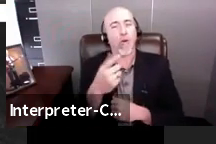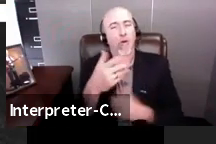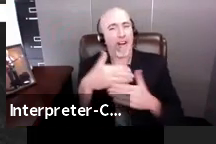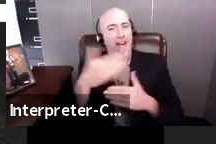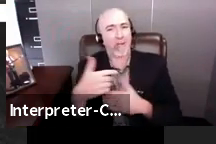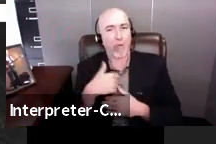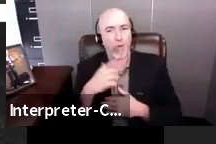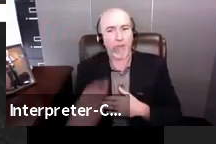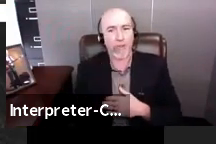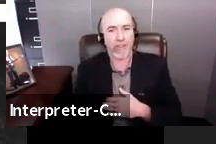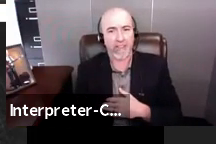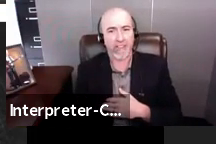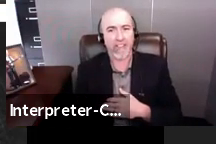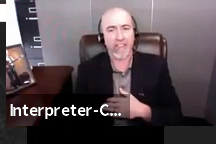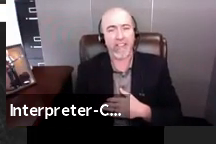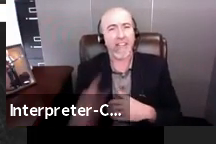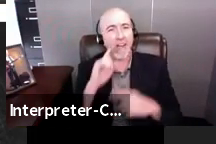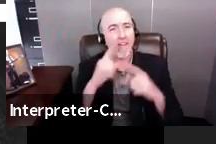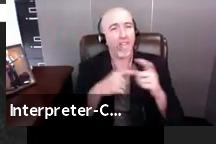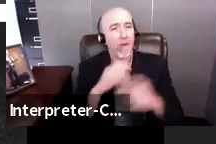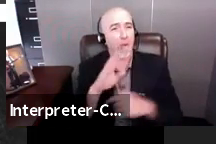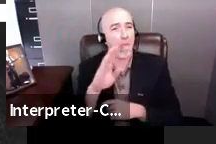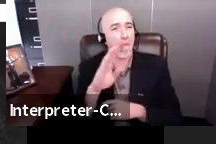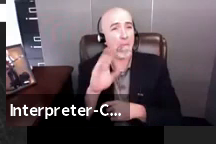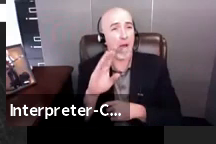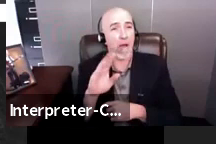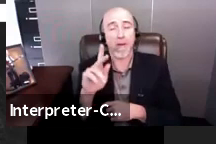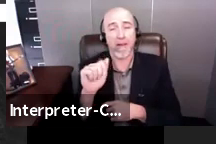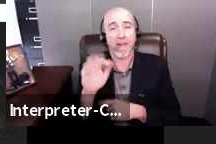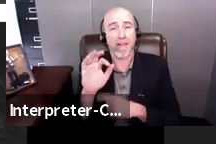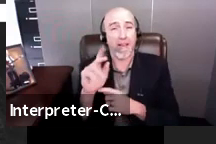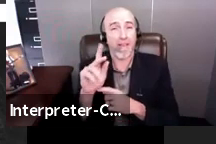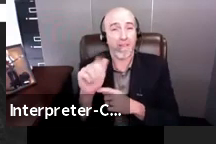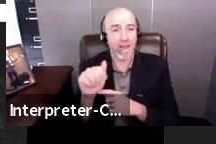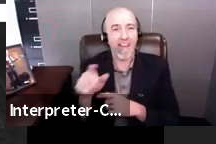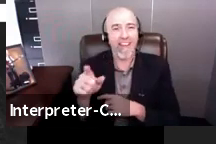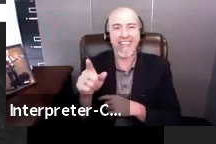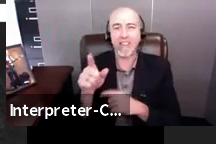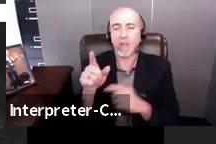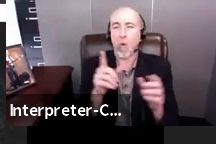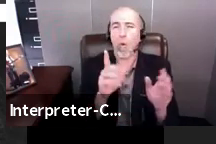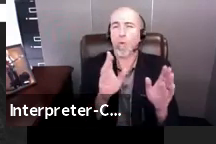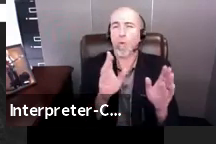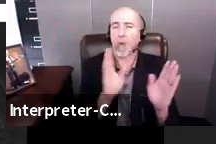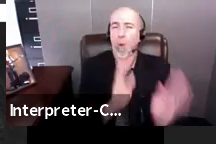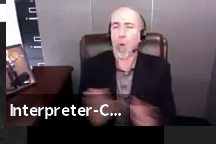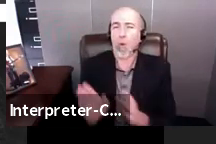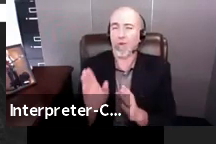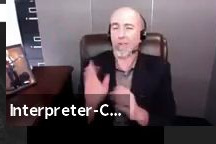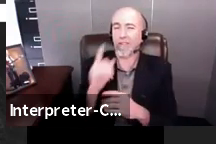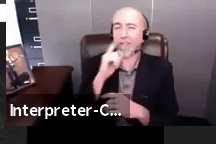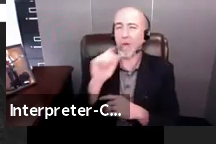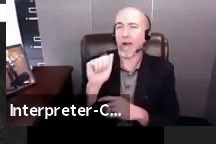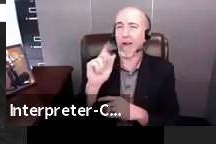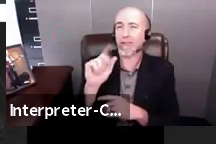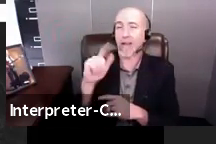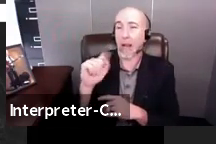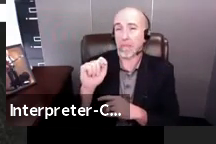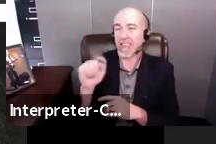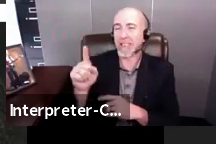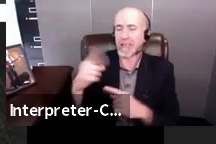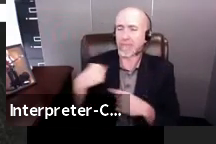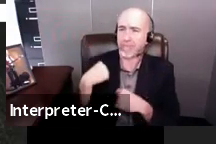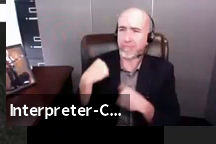Bob Kafka. Bob is an organizer with ADAPT. He has been a disability rights advocate and